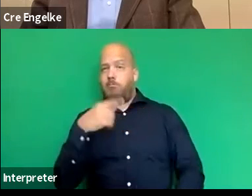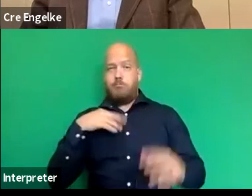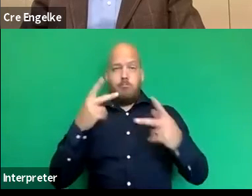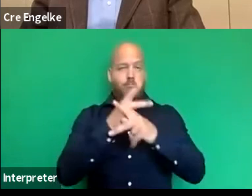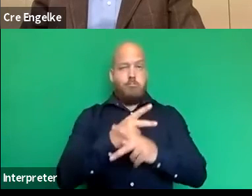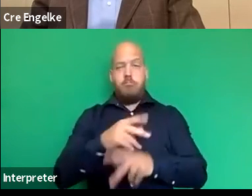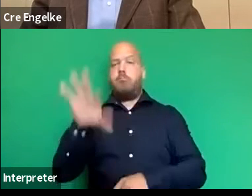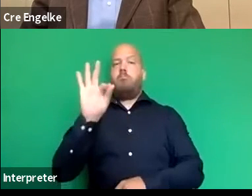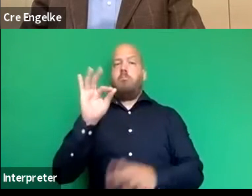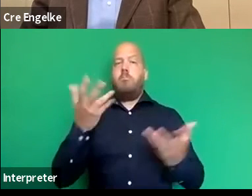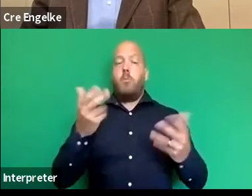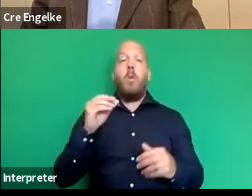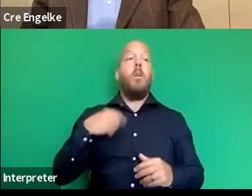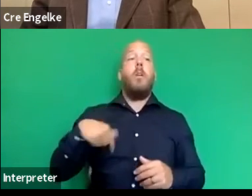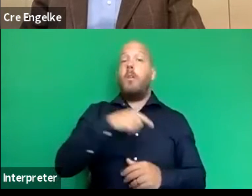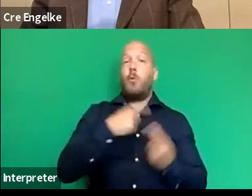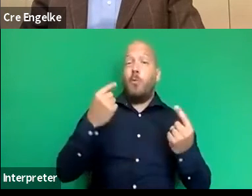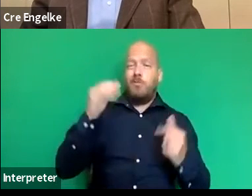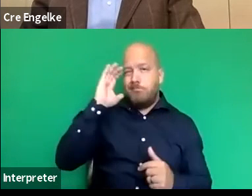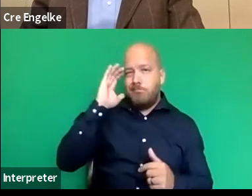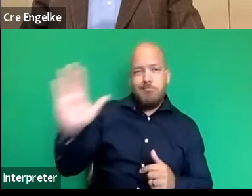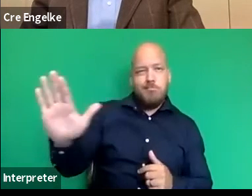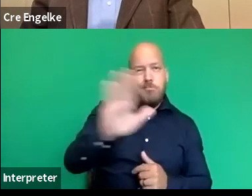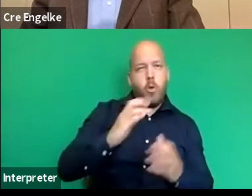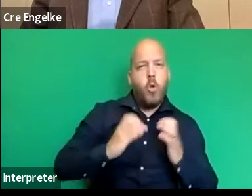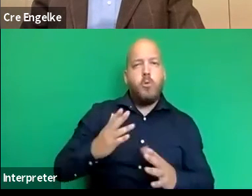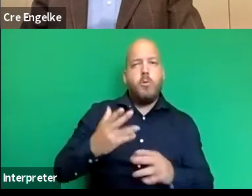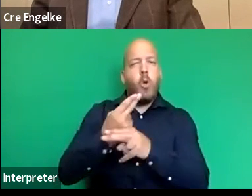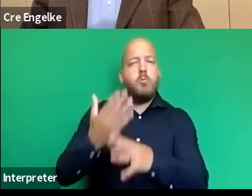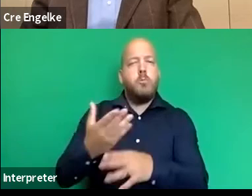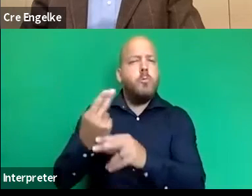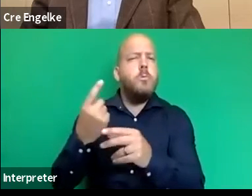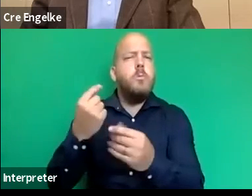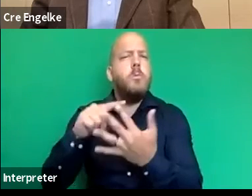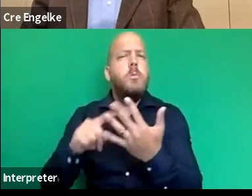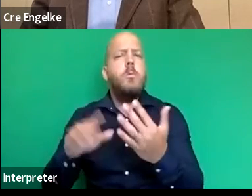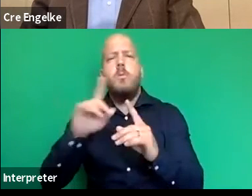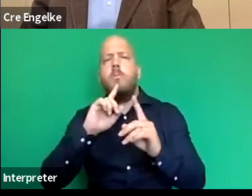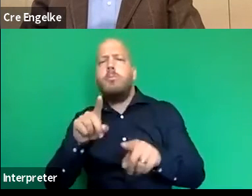customers. So we actively ask customers who live in